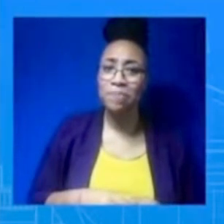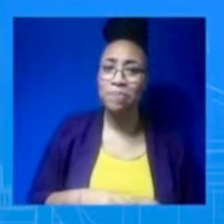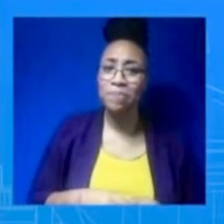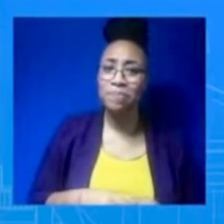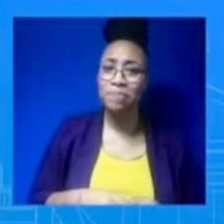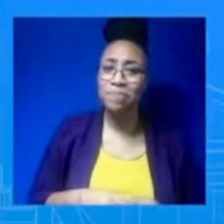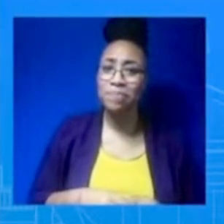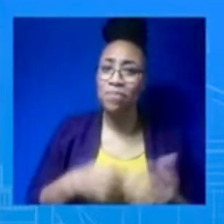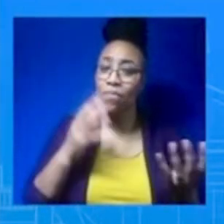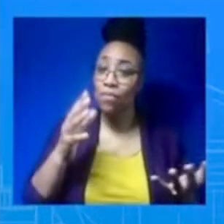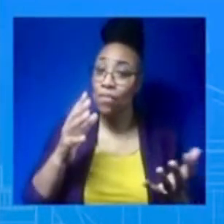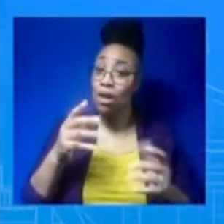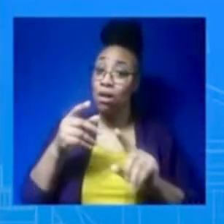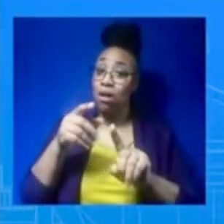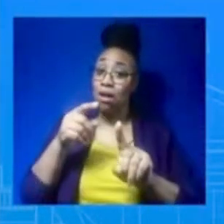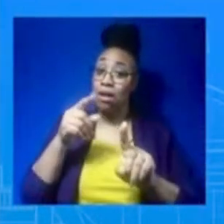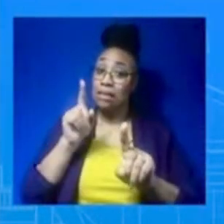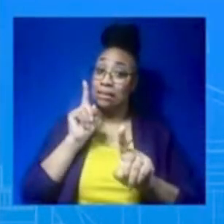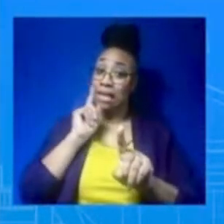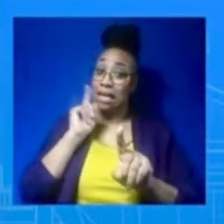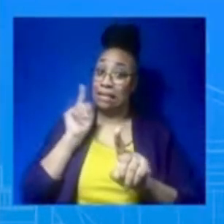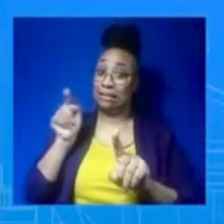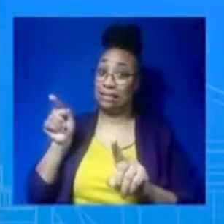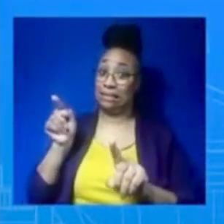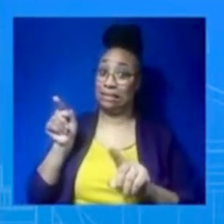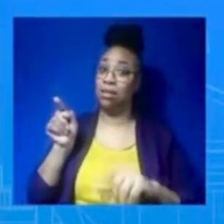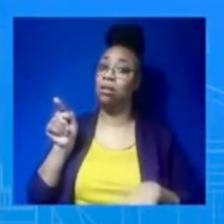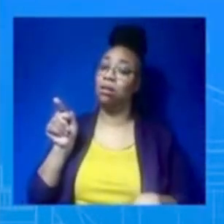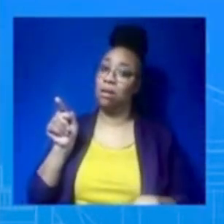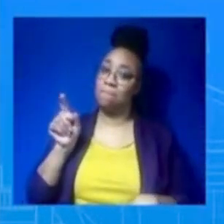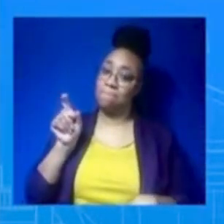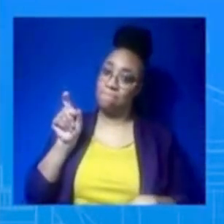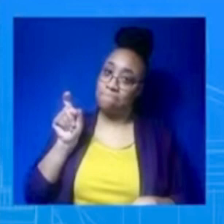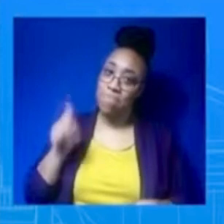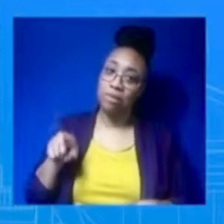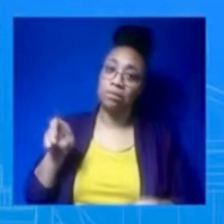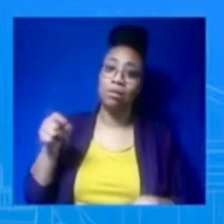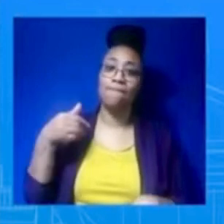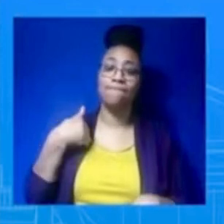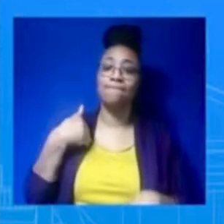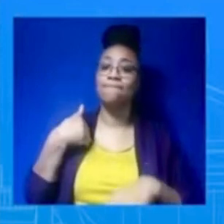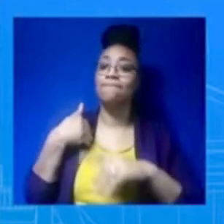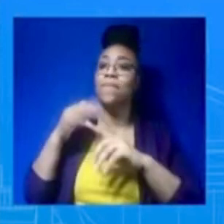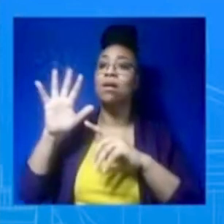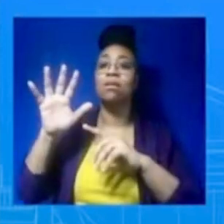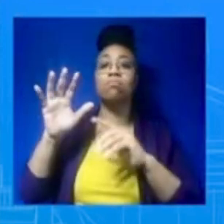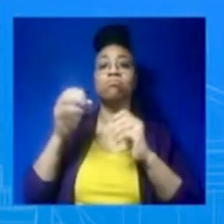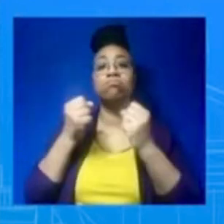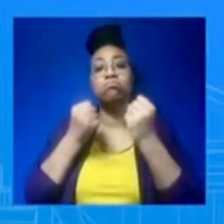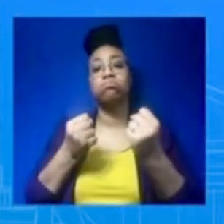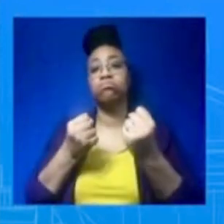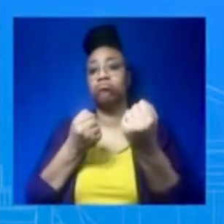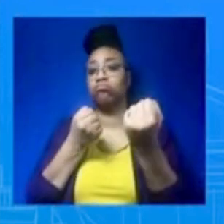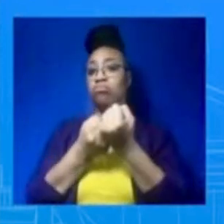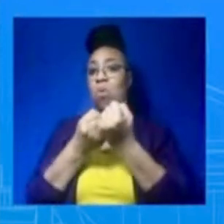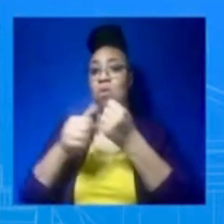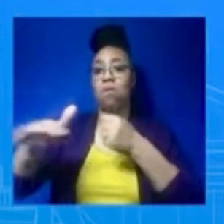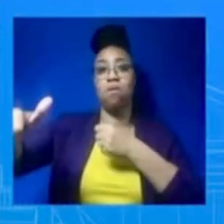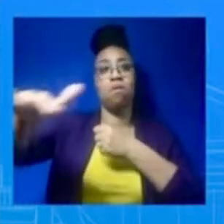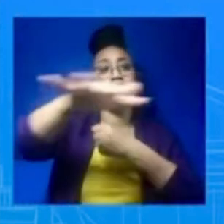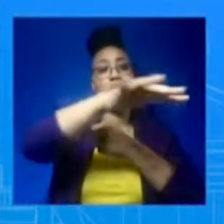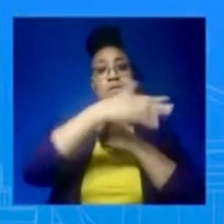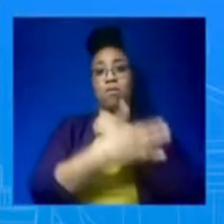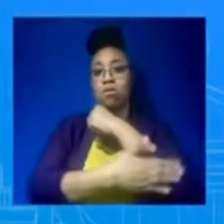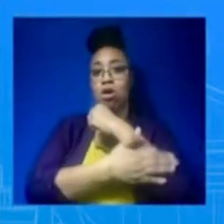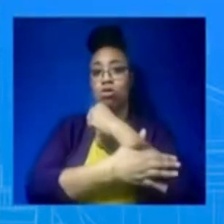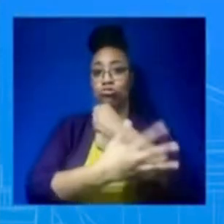the global community to come together and support him so that his troops can succeed on the battlefield. And that's what we're going to stay focused on right now. So that if and when he does negotiate, he can do it with